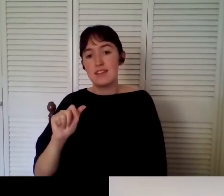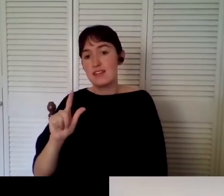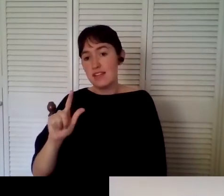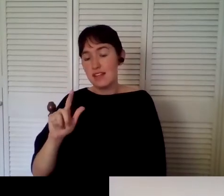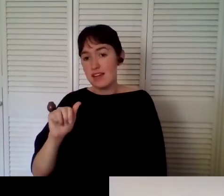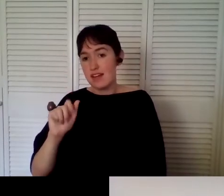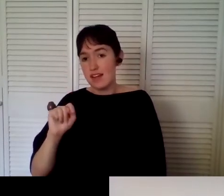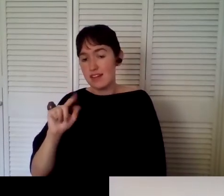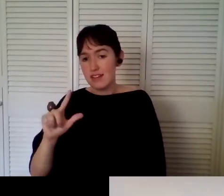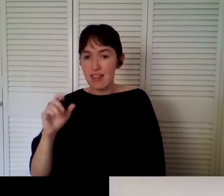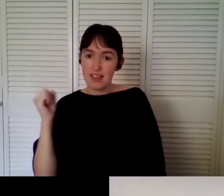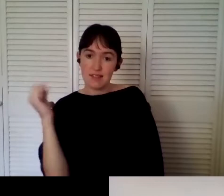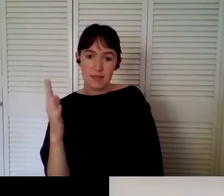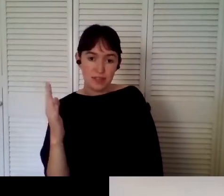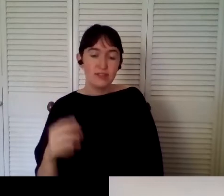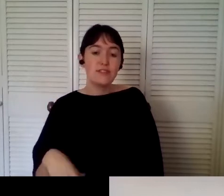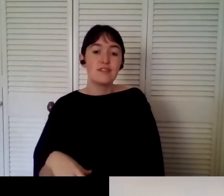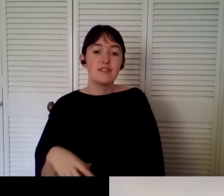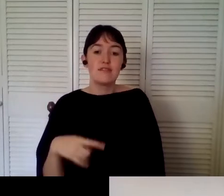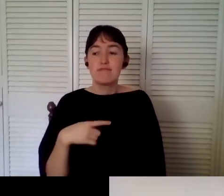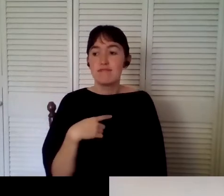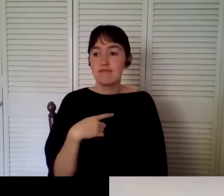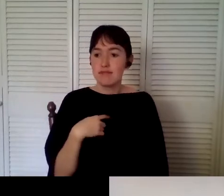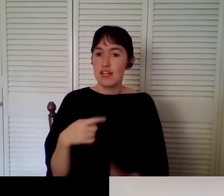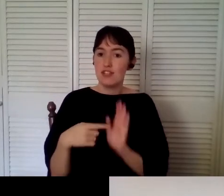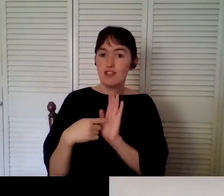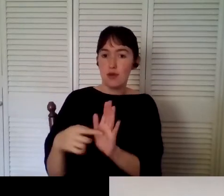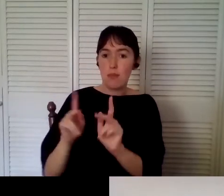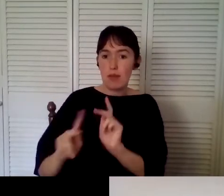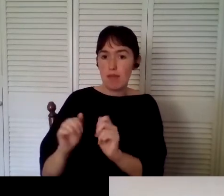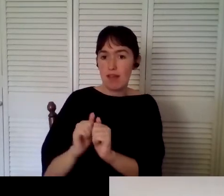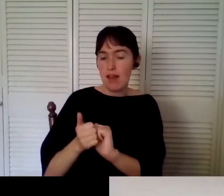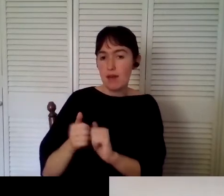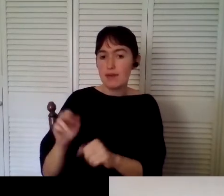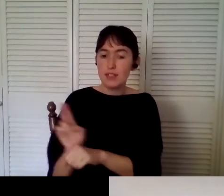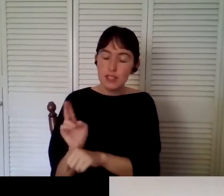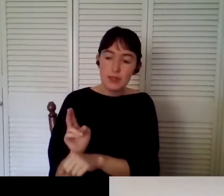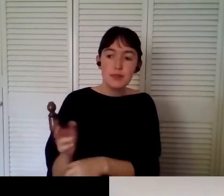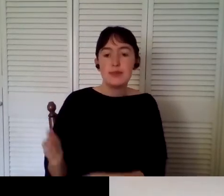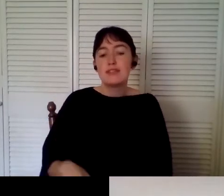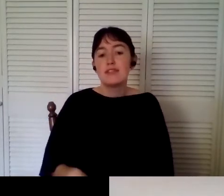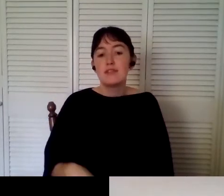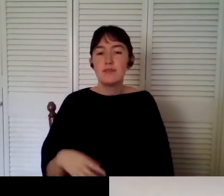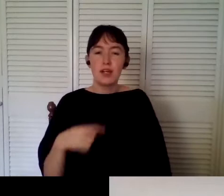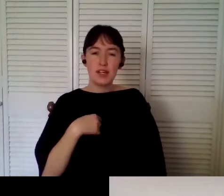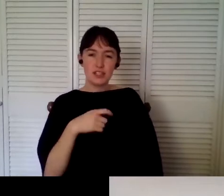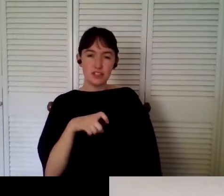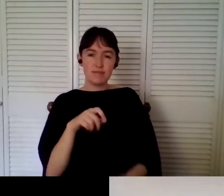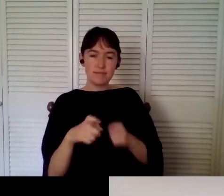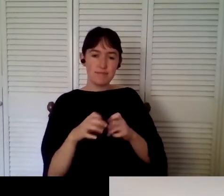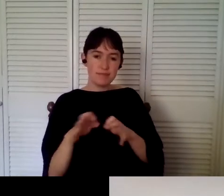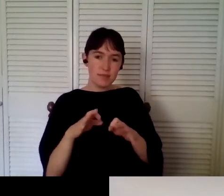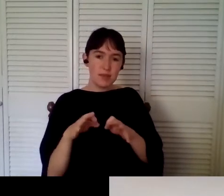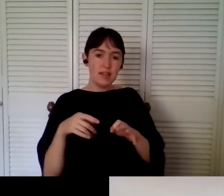organize atlatl competitions. And I guess I should explain, I showed the atlatl dart. Yeah. This isn't the whole weapon. This actually isn't even an